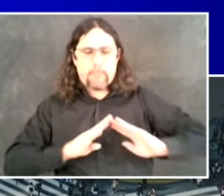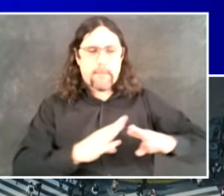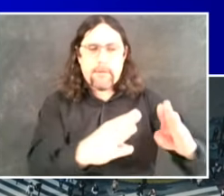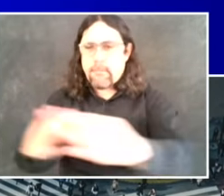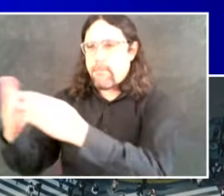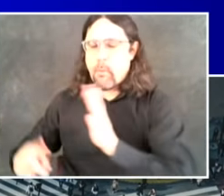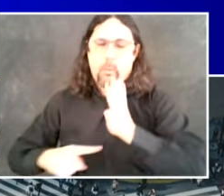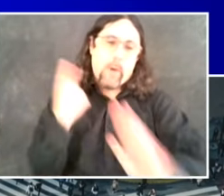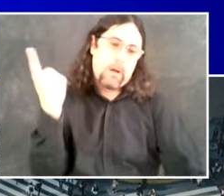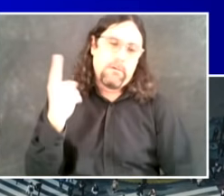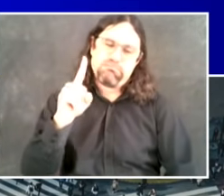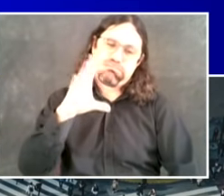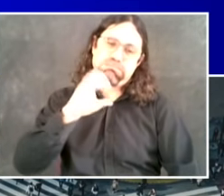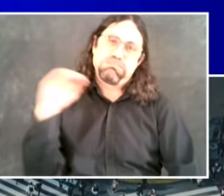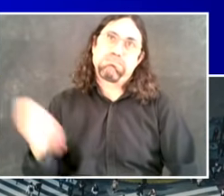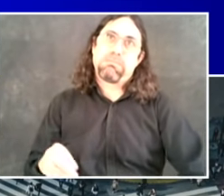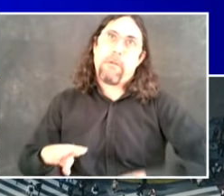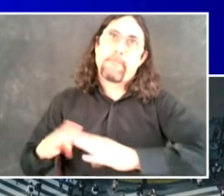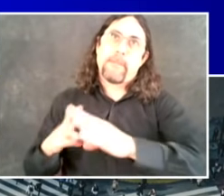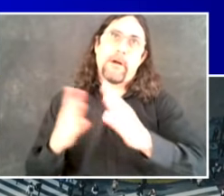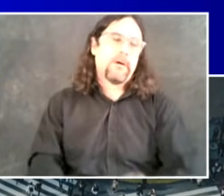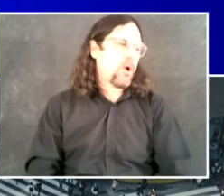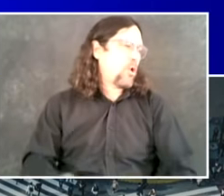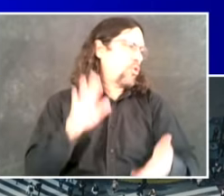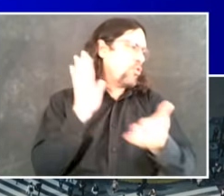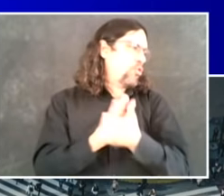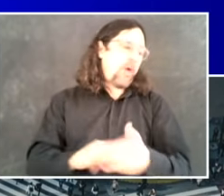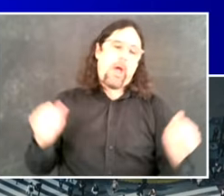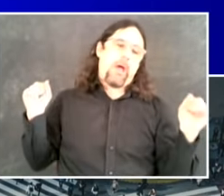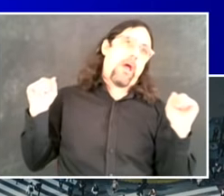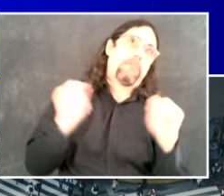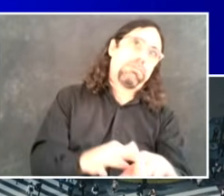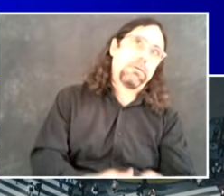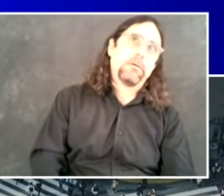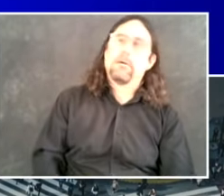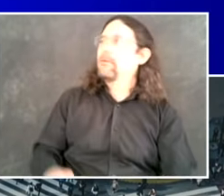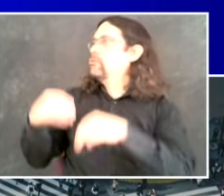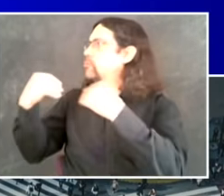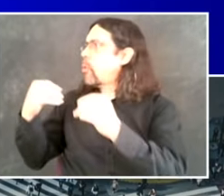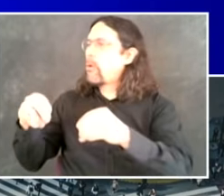that somehow were allowed again almost instantly.